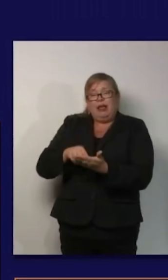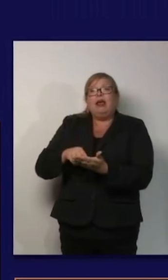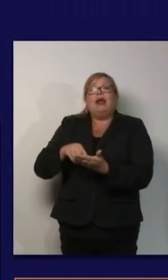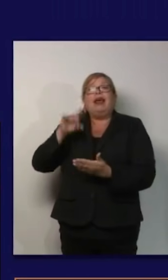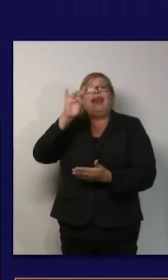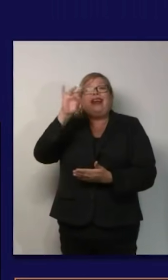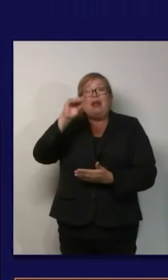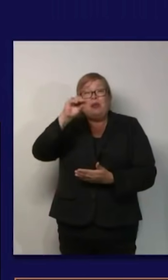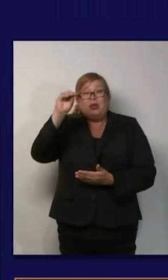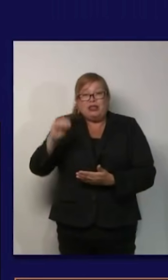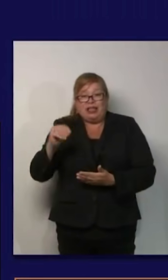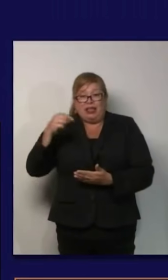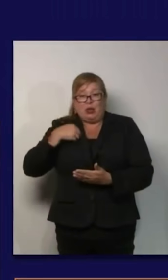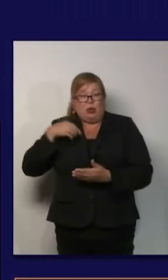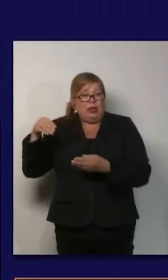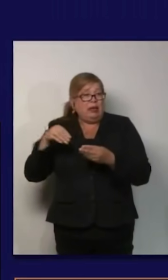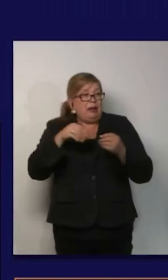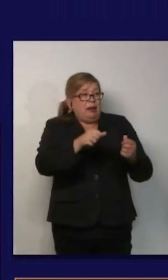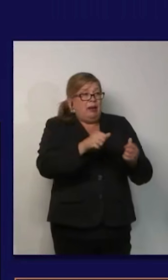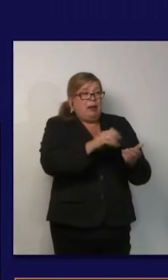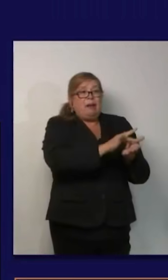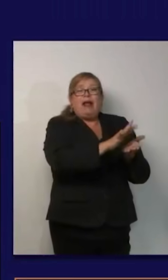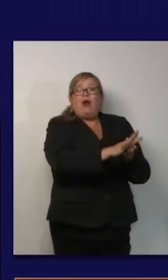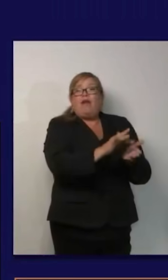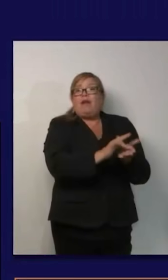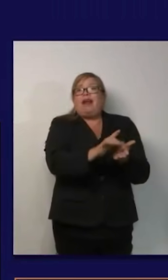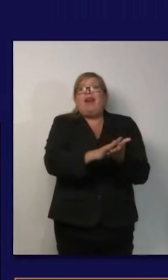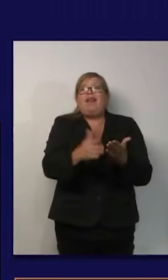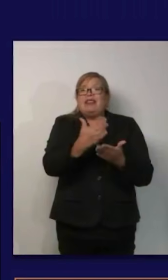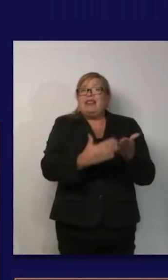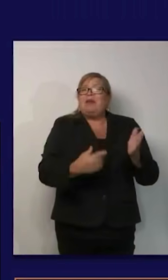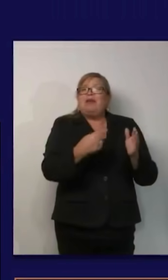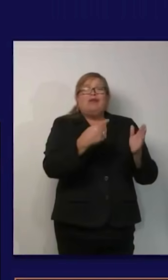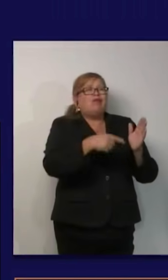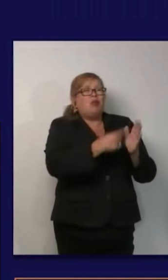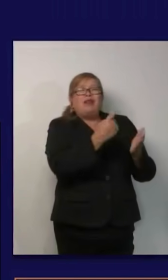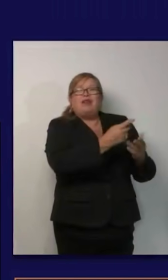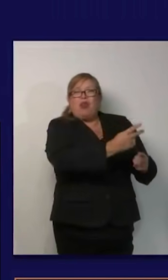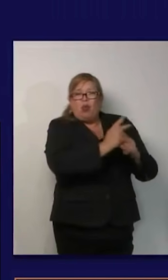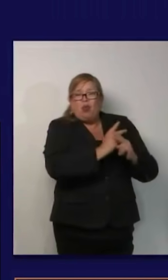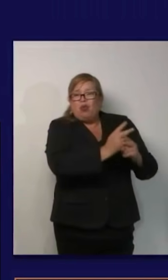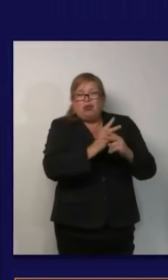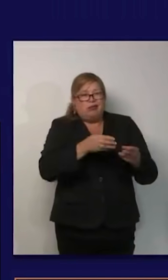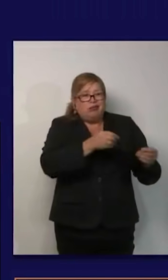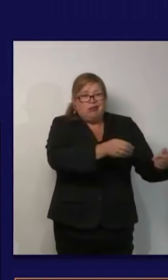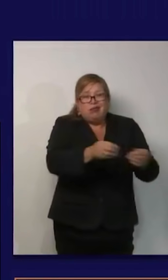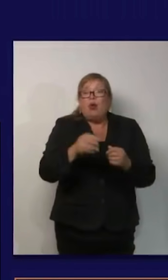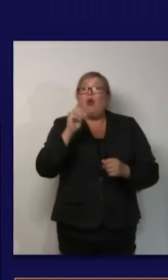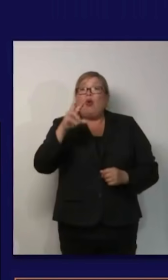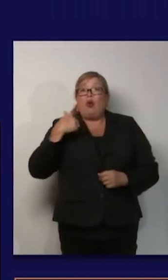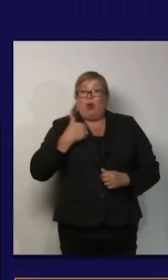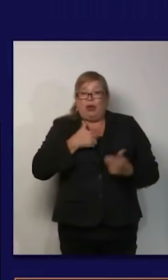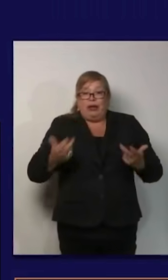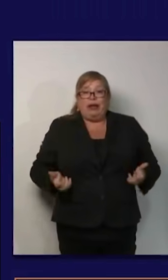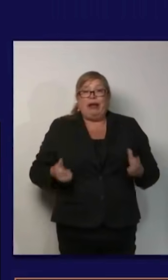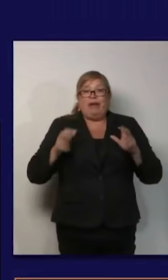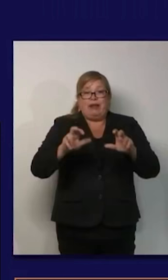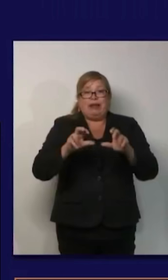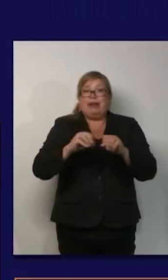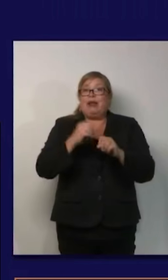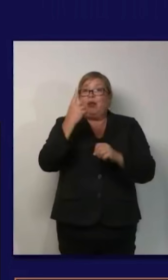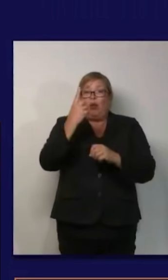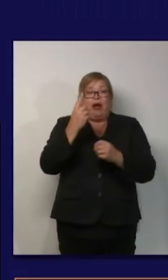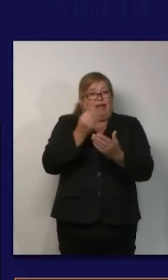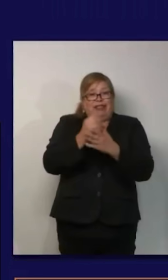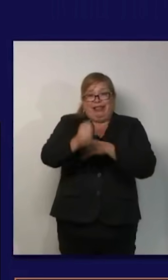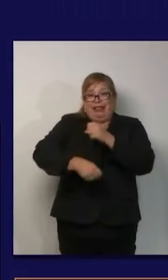pay down one-time obligations or to invest in just one fiscal year's